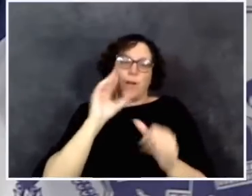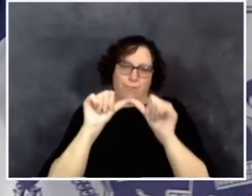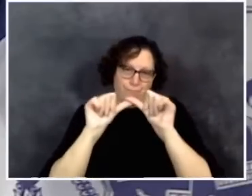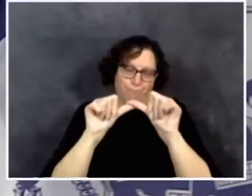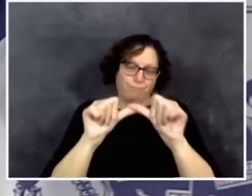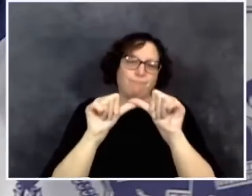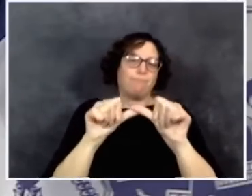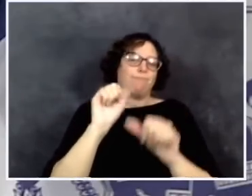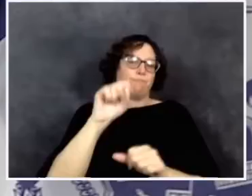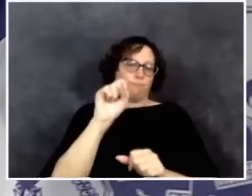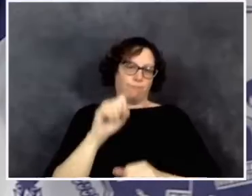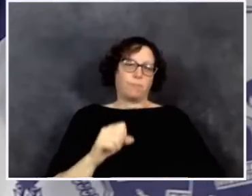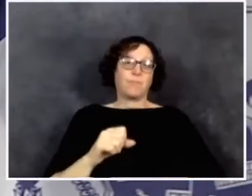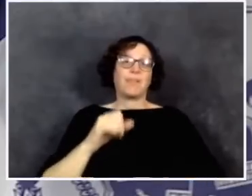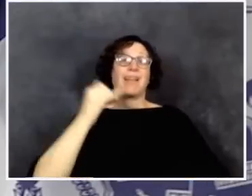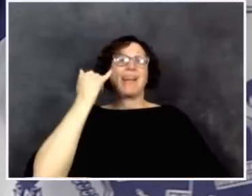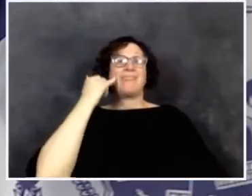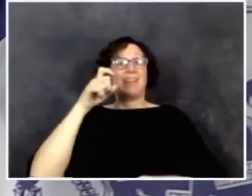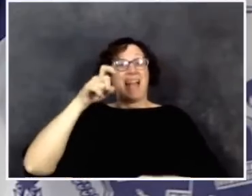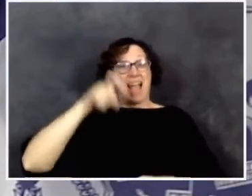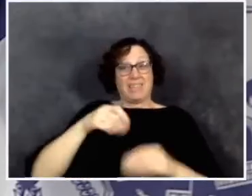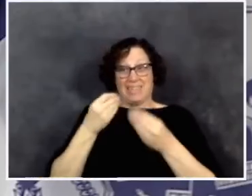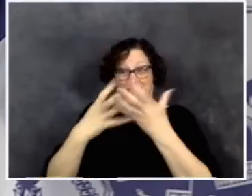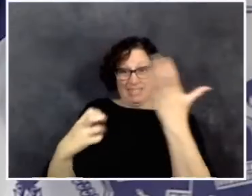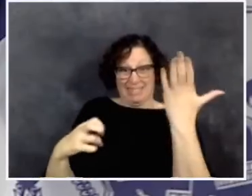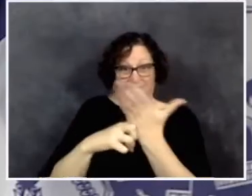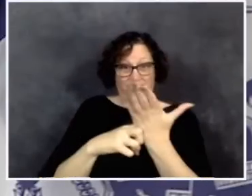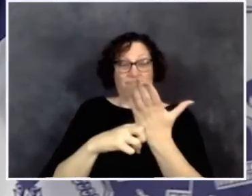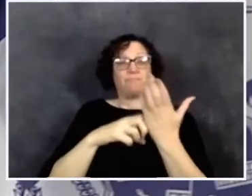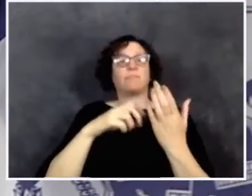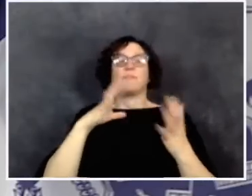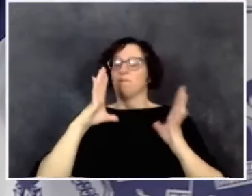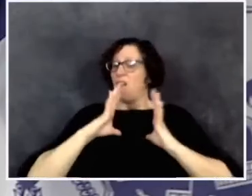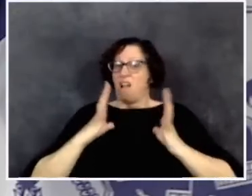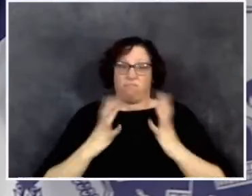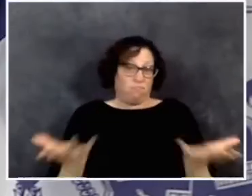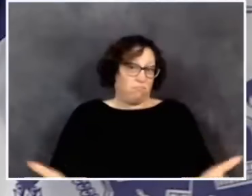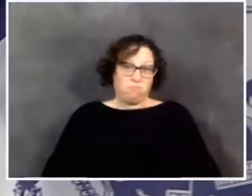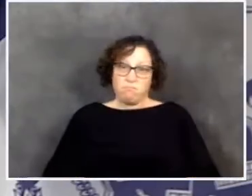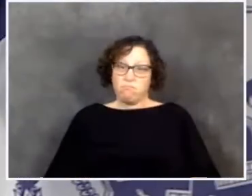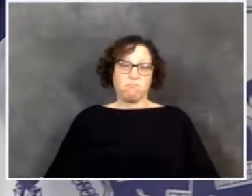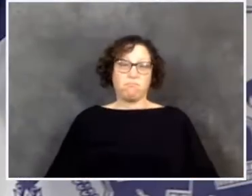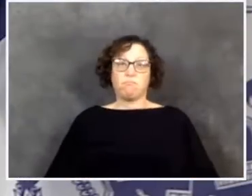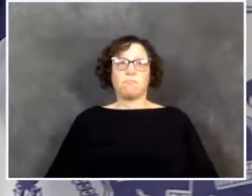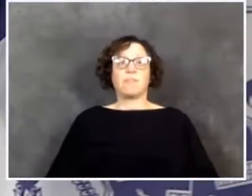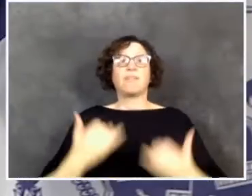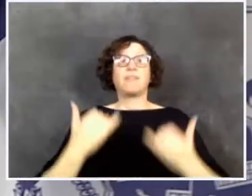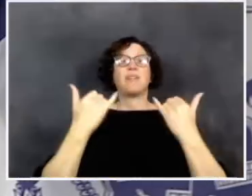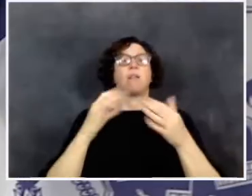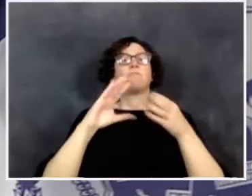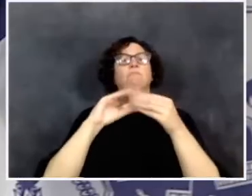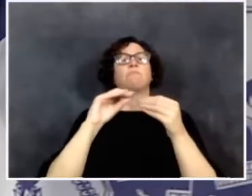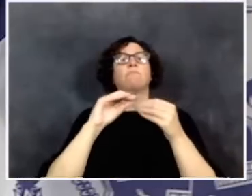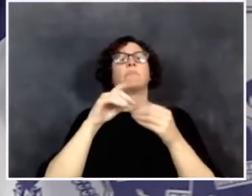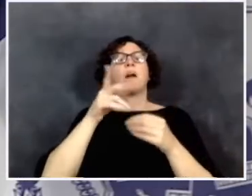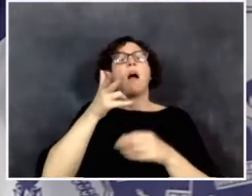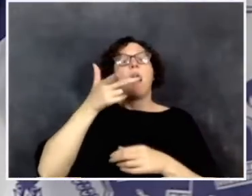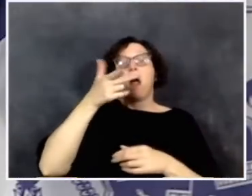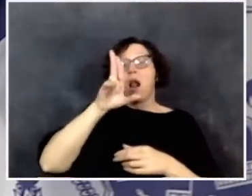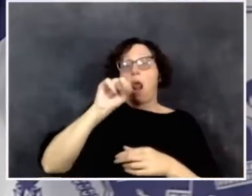also, in terms of the guns that they picked up, policing goes on. The fight always to protect public safety goes on.